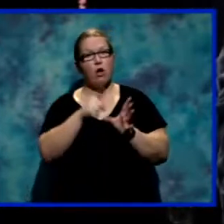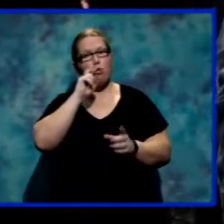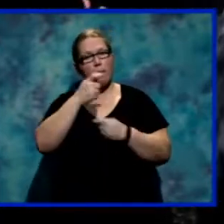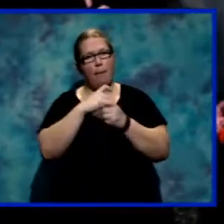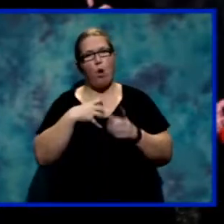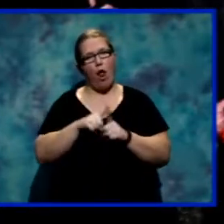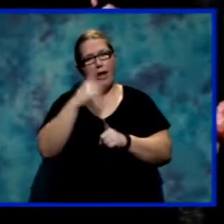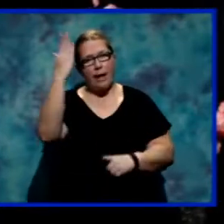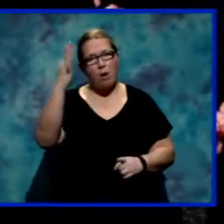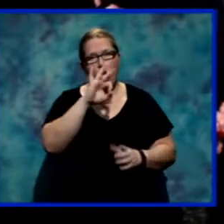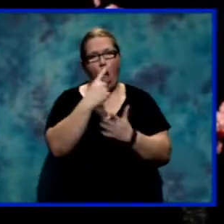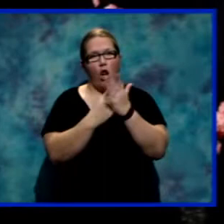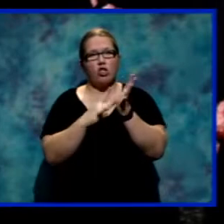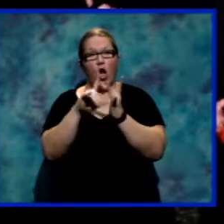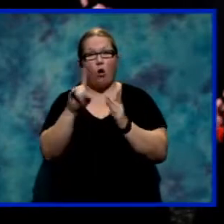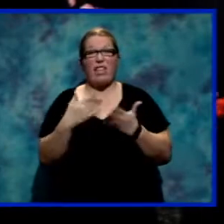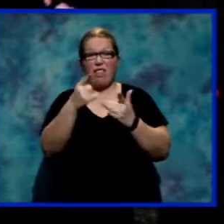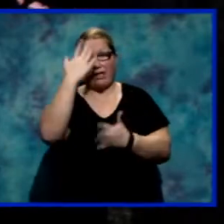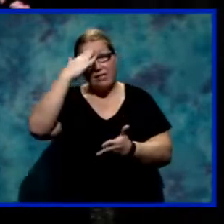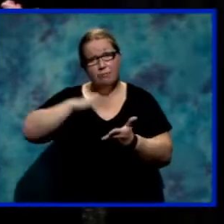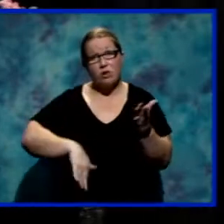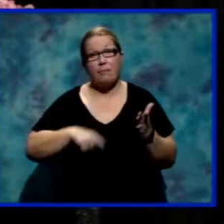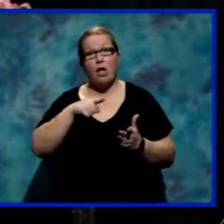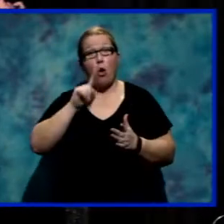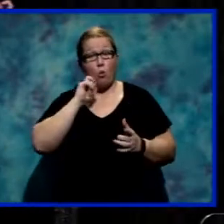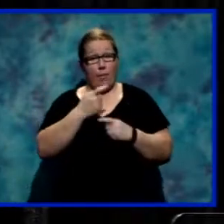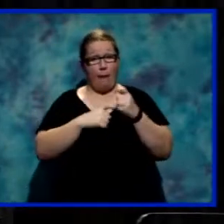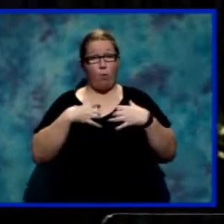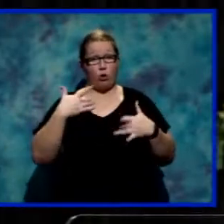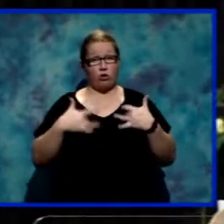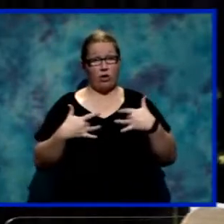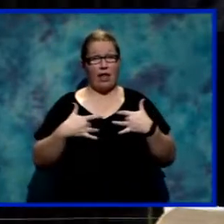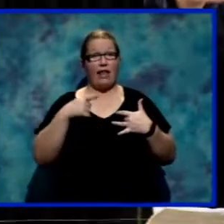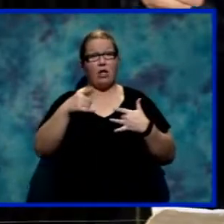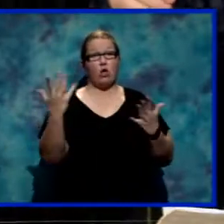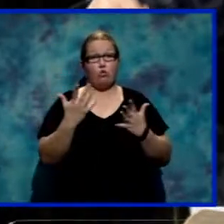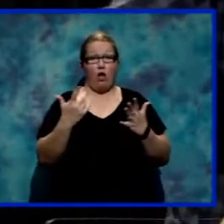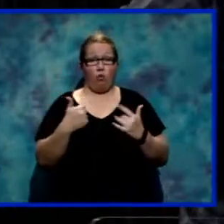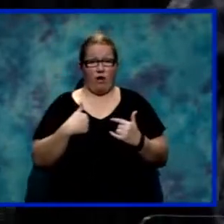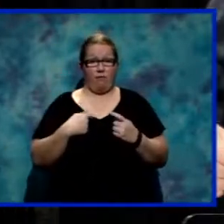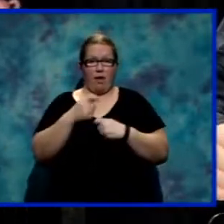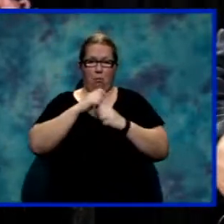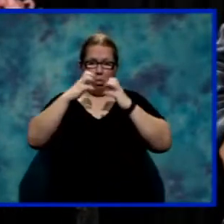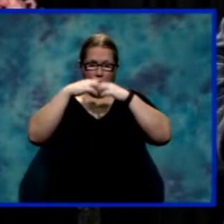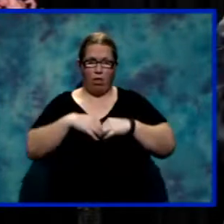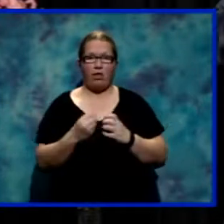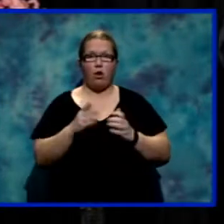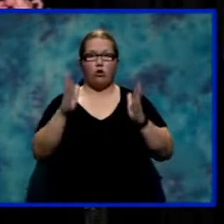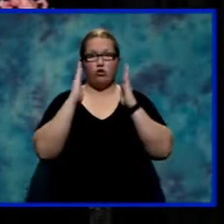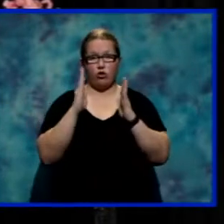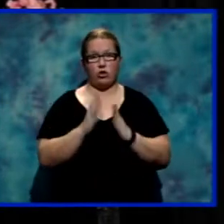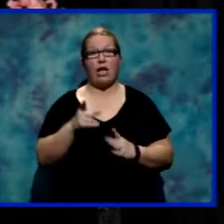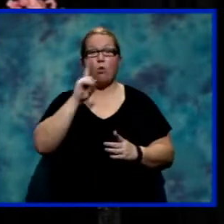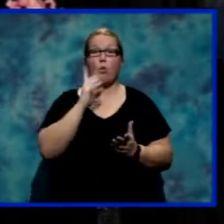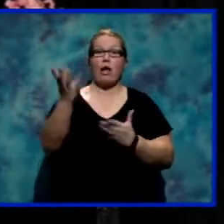him. Not only does Jesus give you that experience, but this is where it gets really exciting, and I think this is where we're falling down in the Western church. He comes